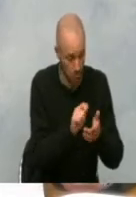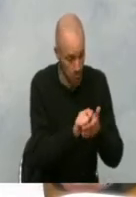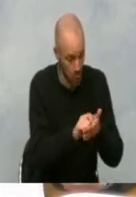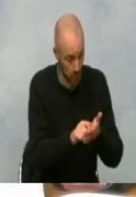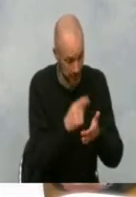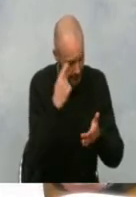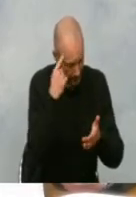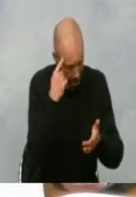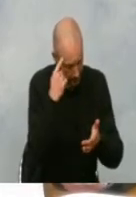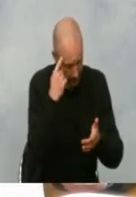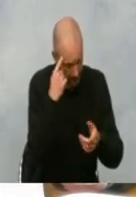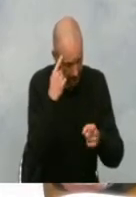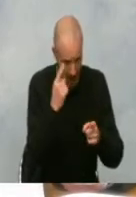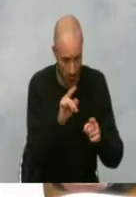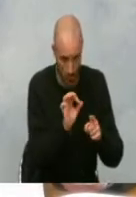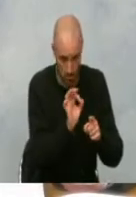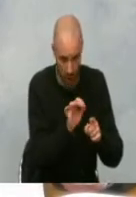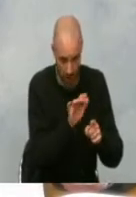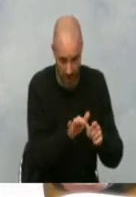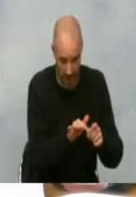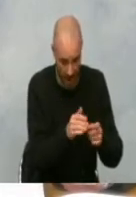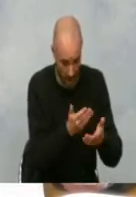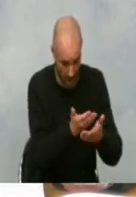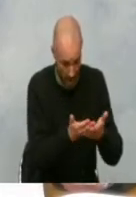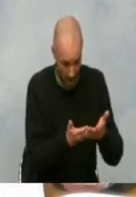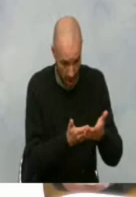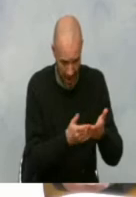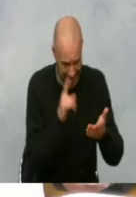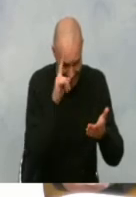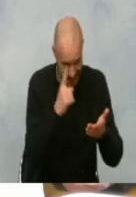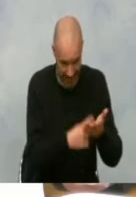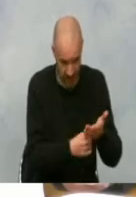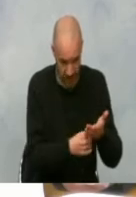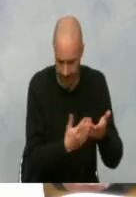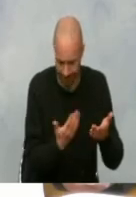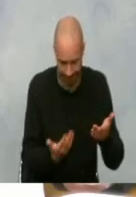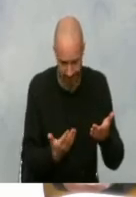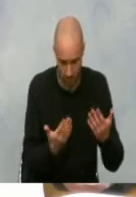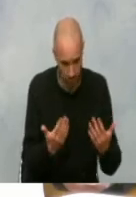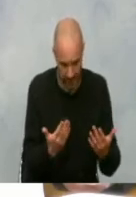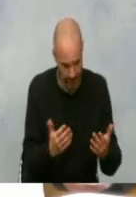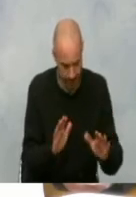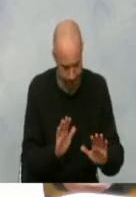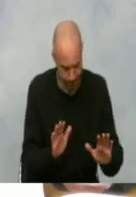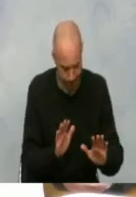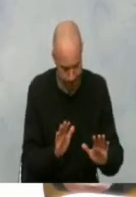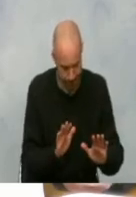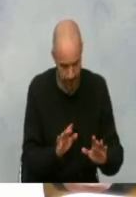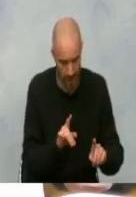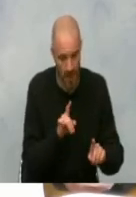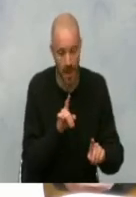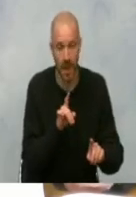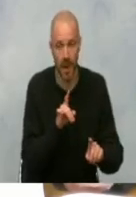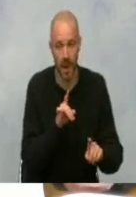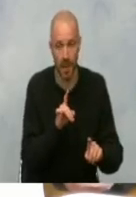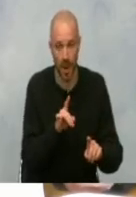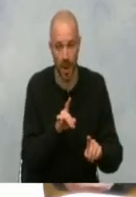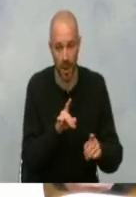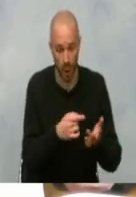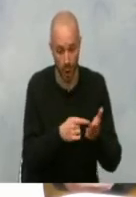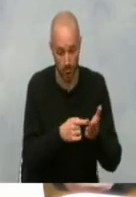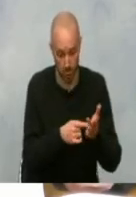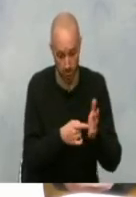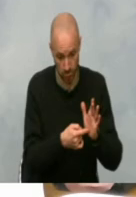of these things being put in front of you as decisions to take today. But what we do show at Section 8 is